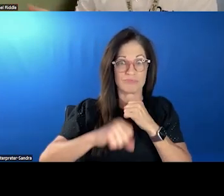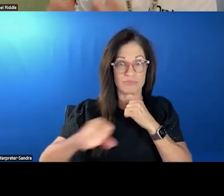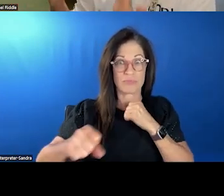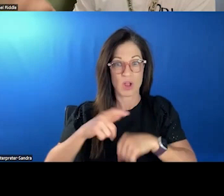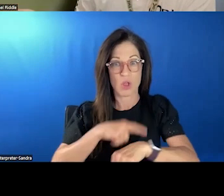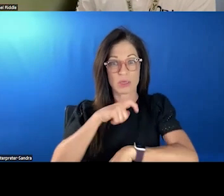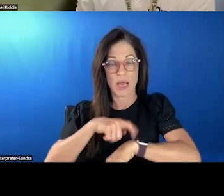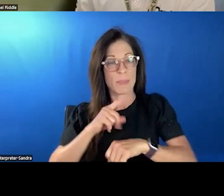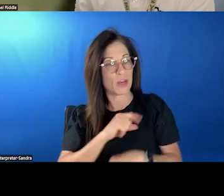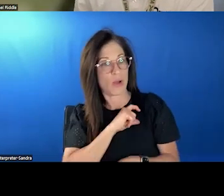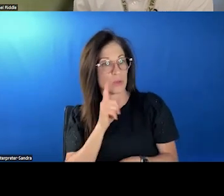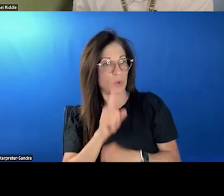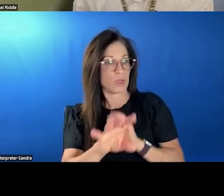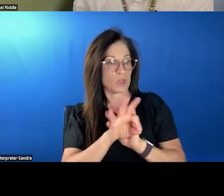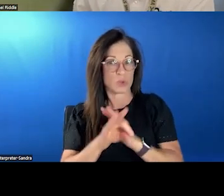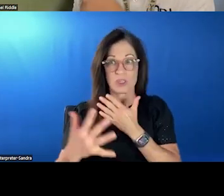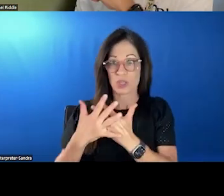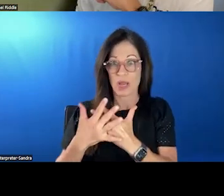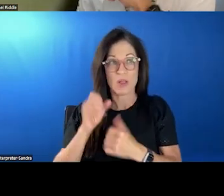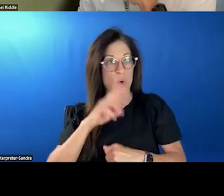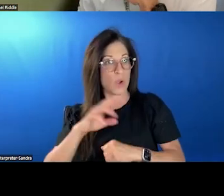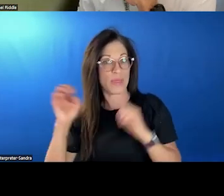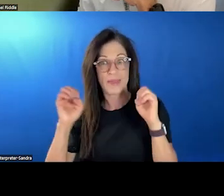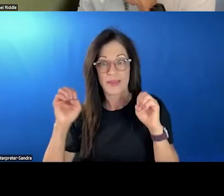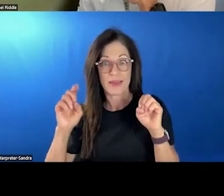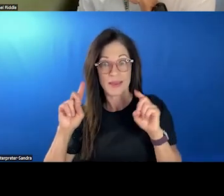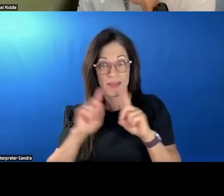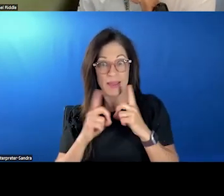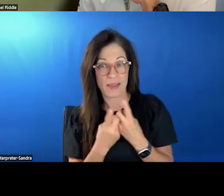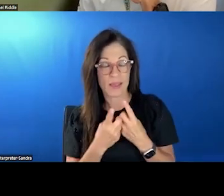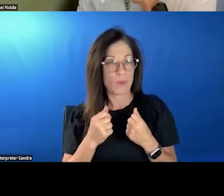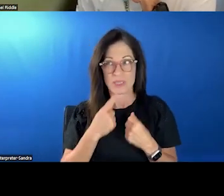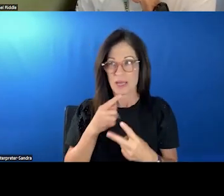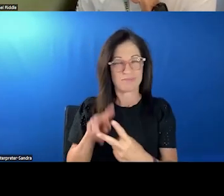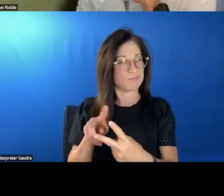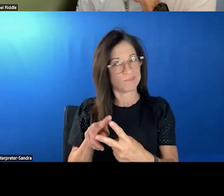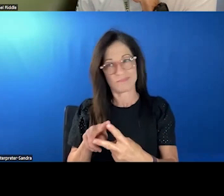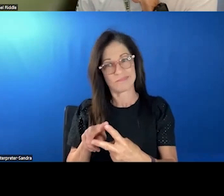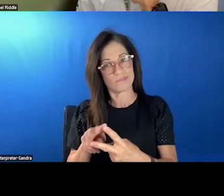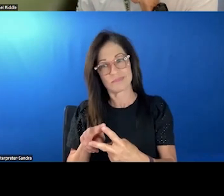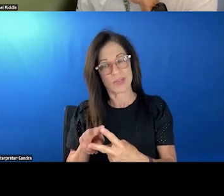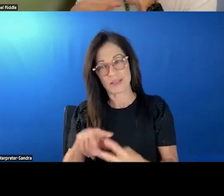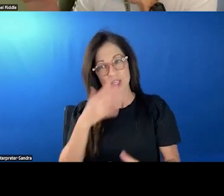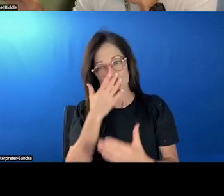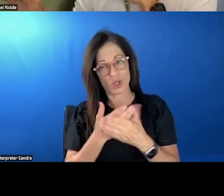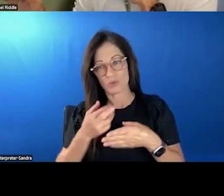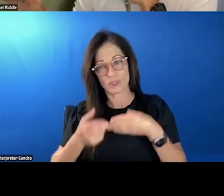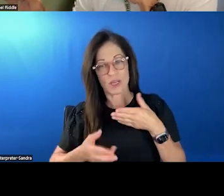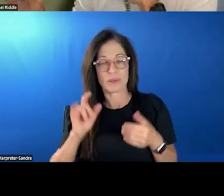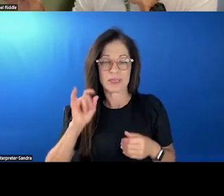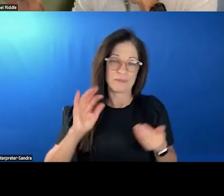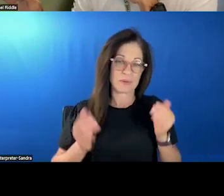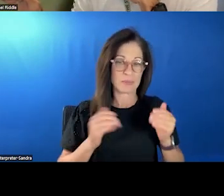jail, officers will choose ED, and we would say that neither of those models have as good a results as if you have a